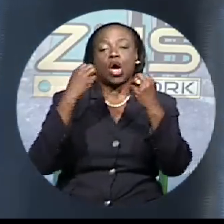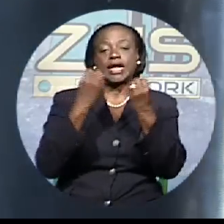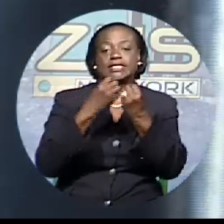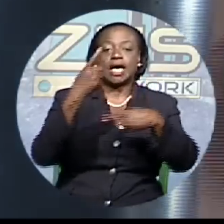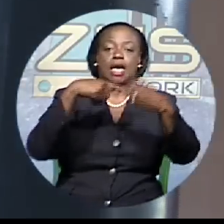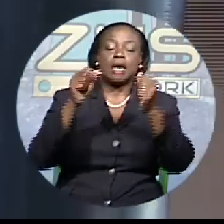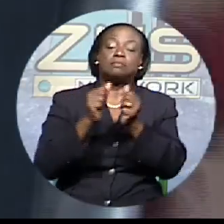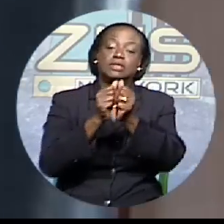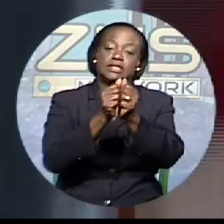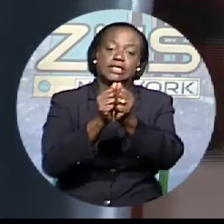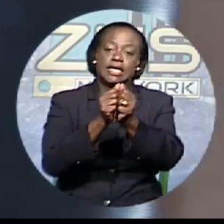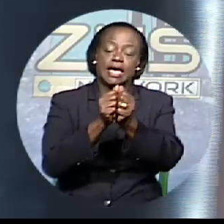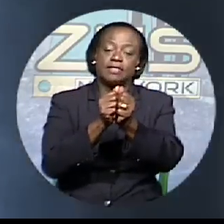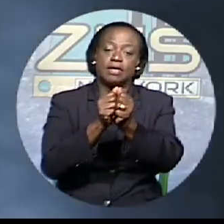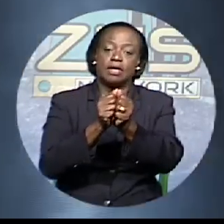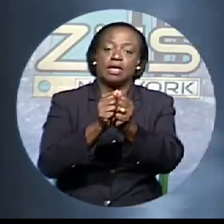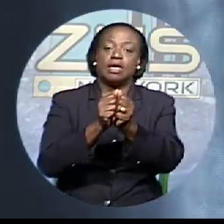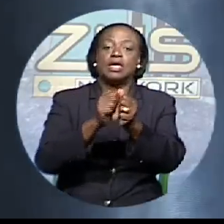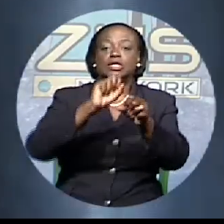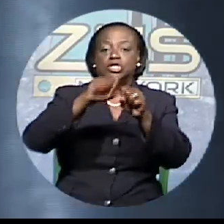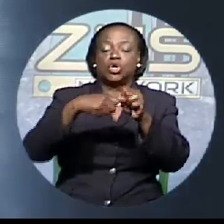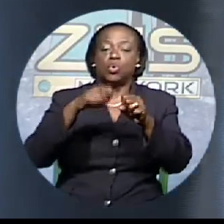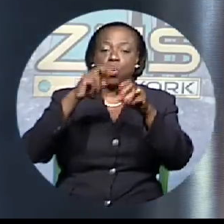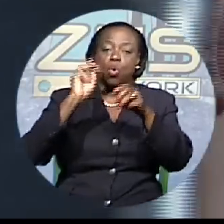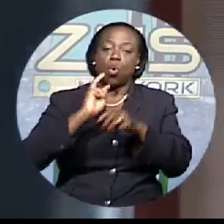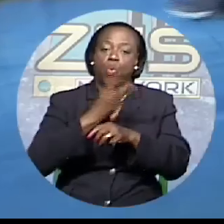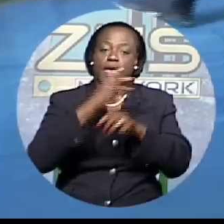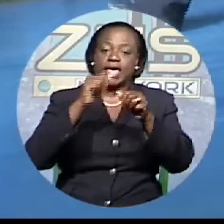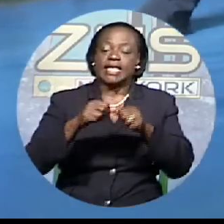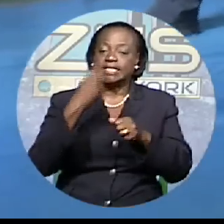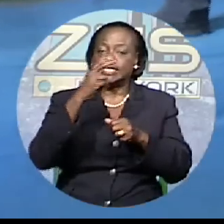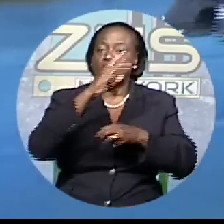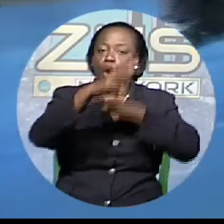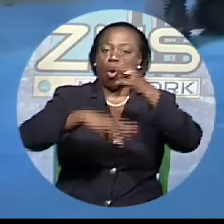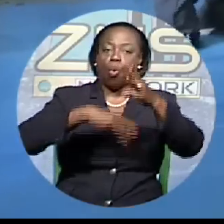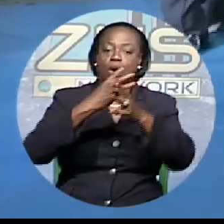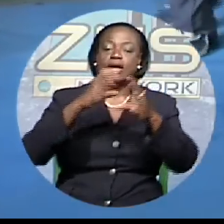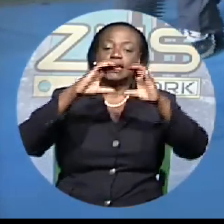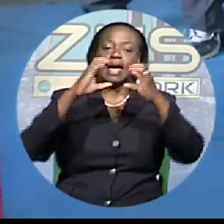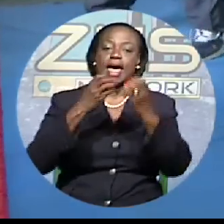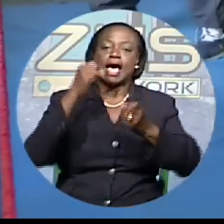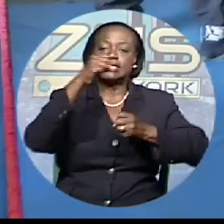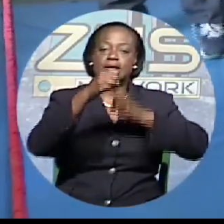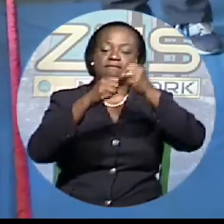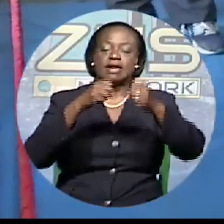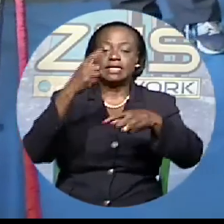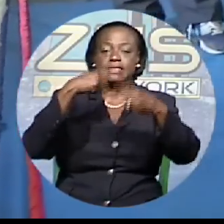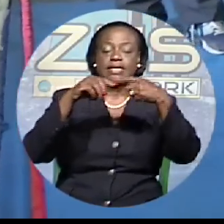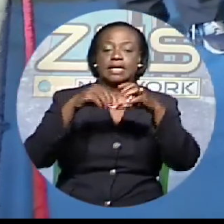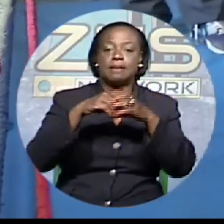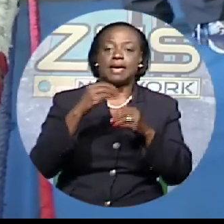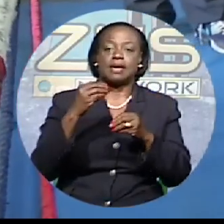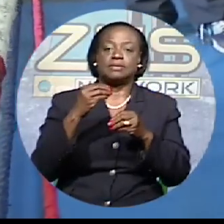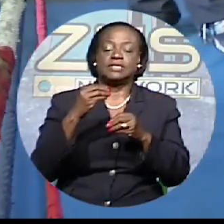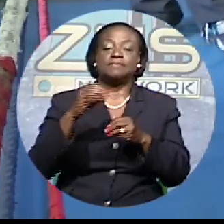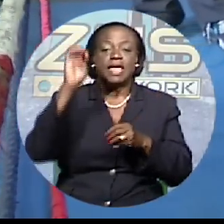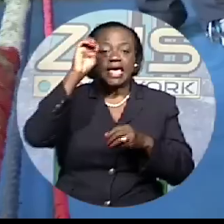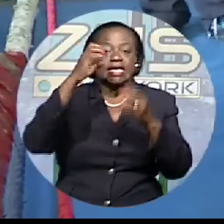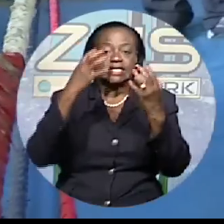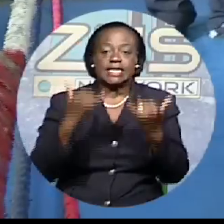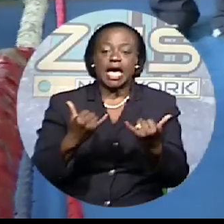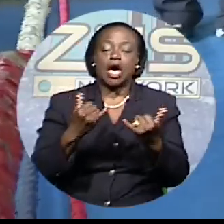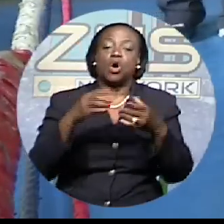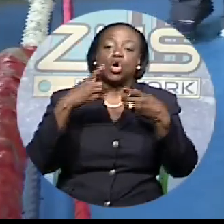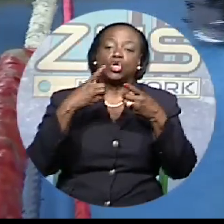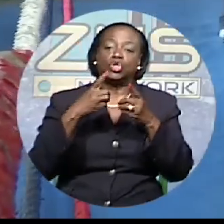be able to, you know, see some world-class fighters come out of this building. The super featherweight fighter Major is currently doing therapy sessions,